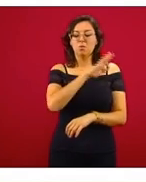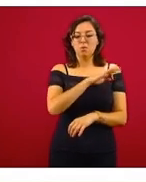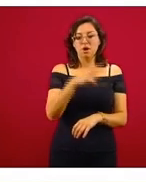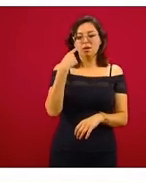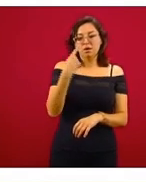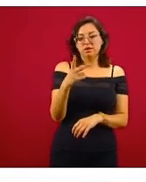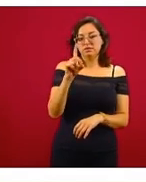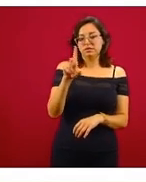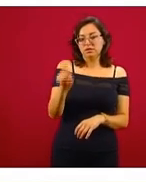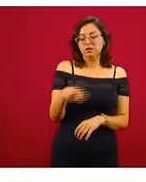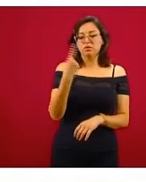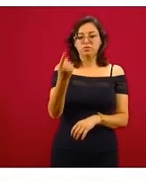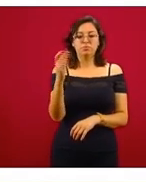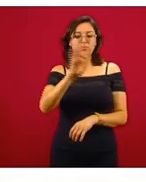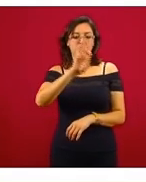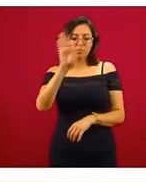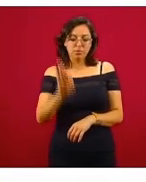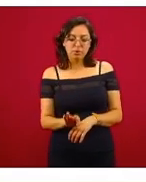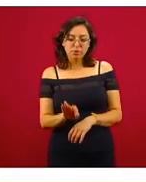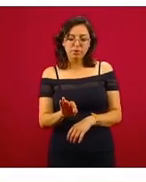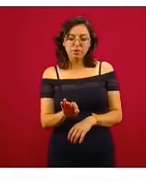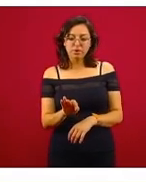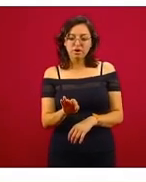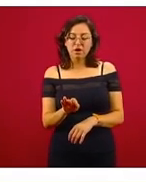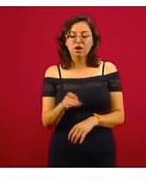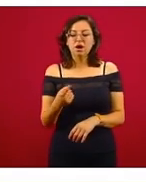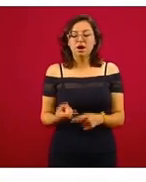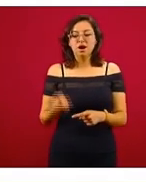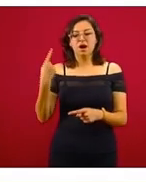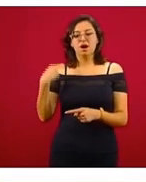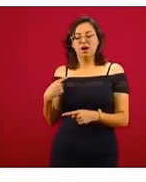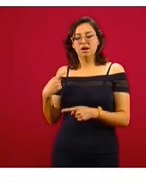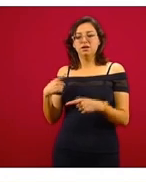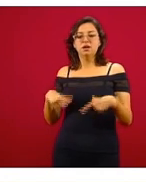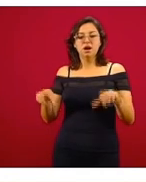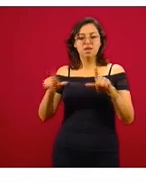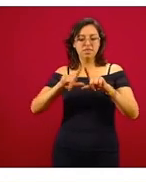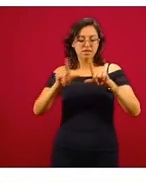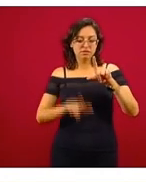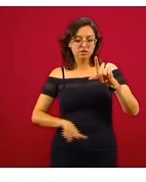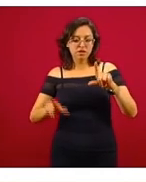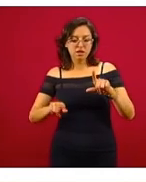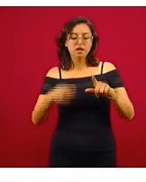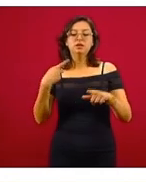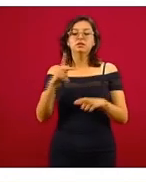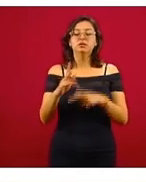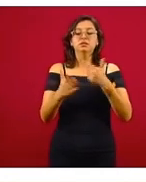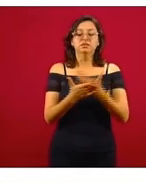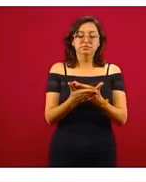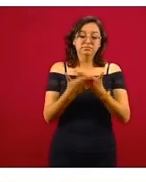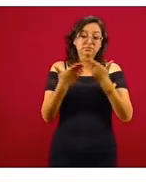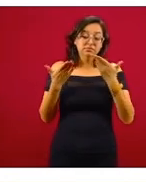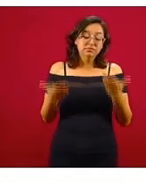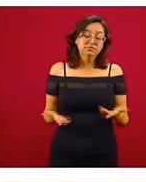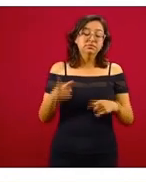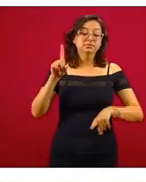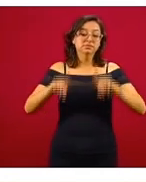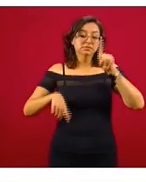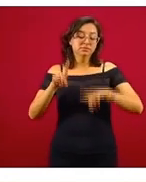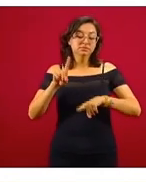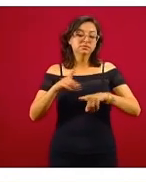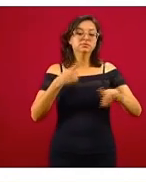the hospital bed availability per state, or occupancy rate if you want to look at it that